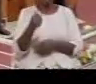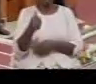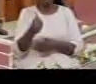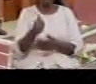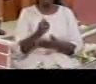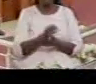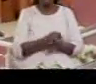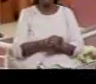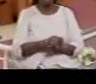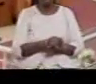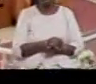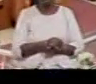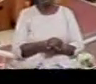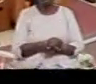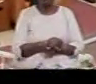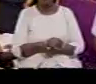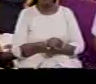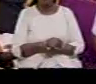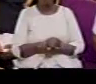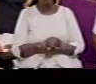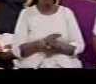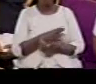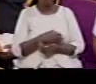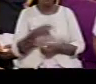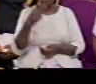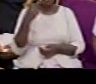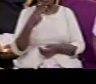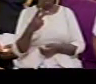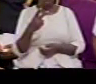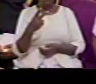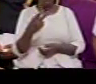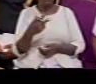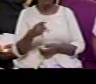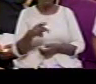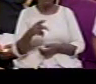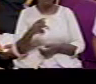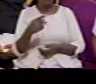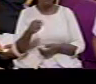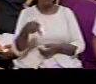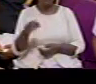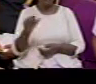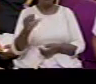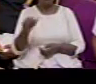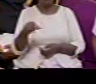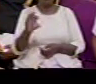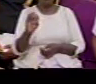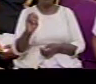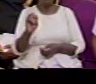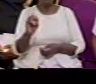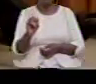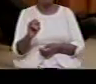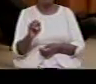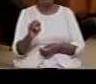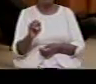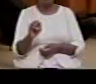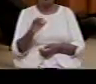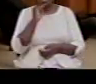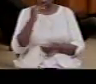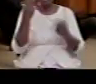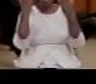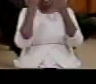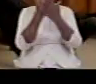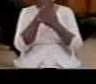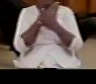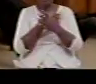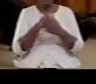"The seventh day, and behold, if the plague be somewhat dark, and the plague spread not in the skin, the priest